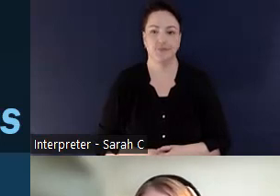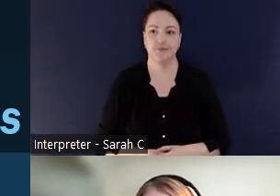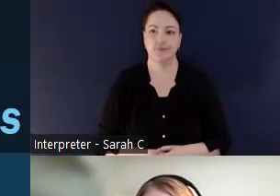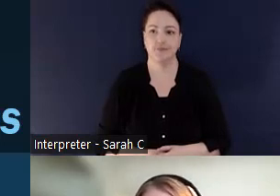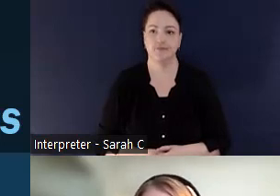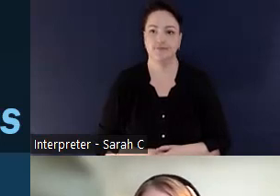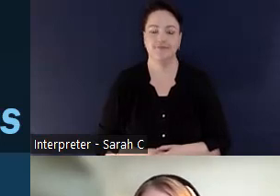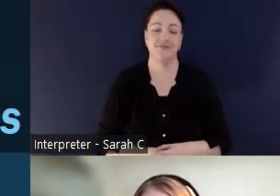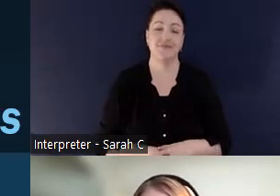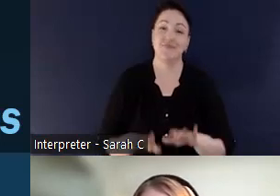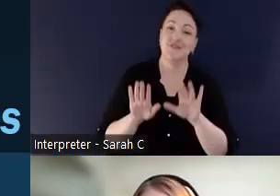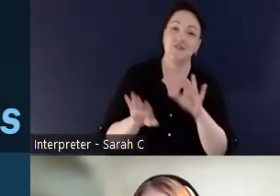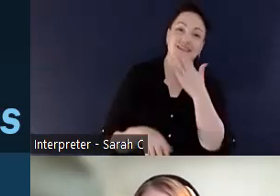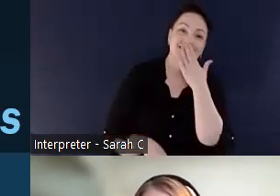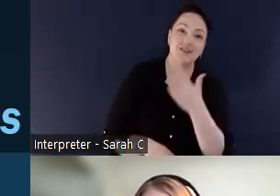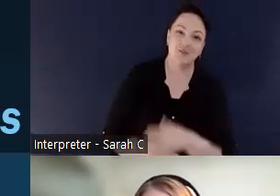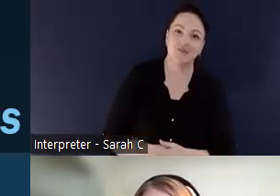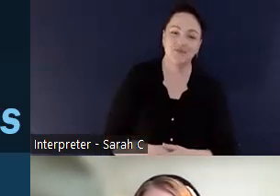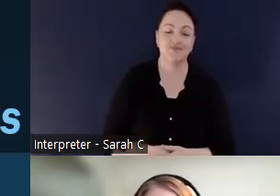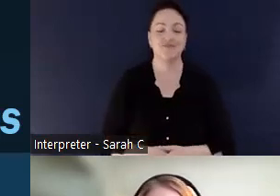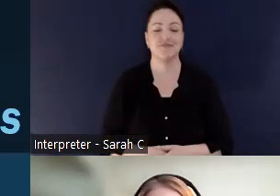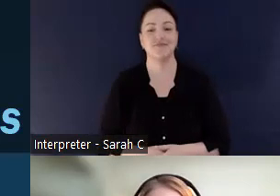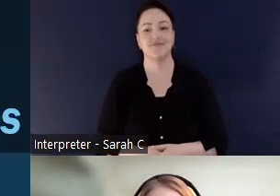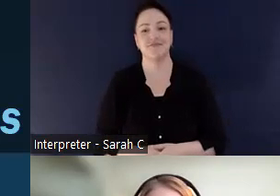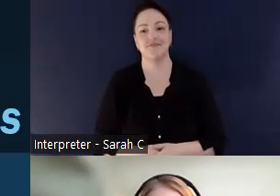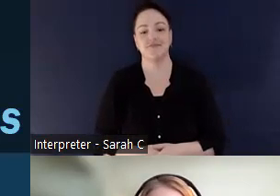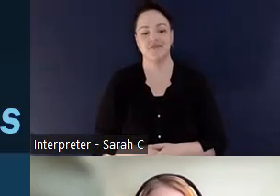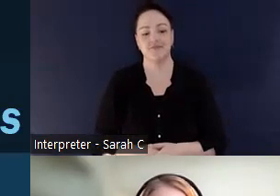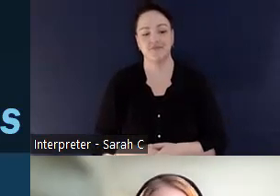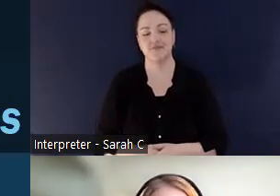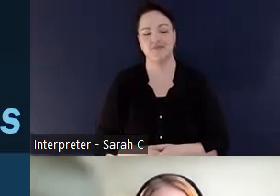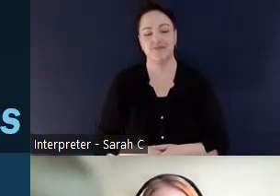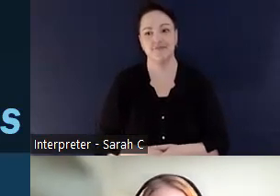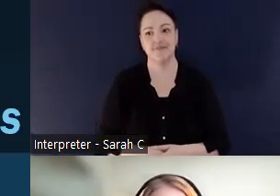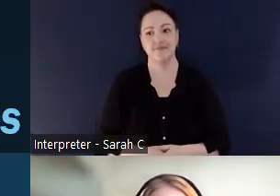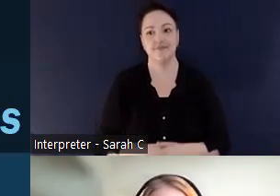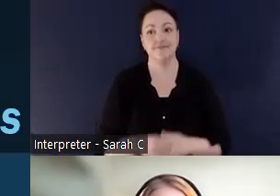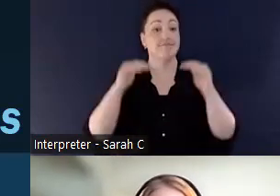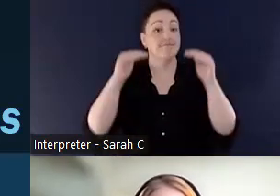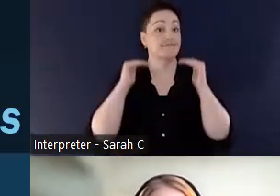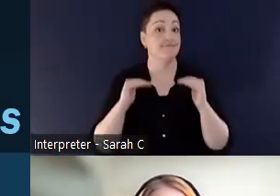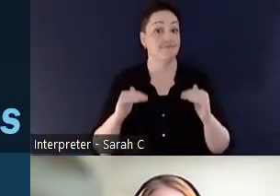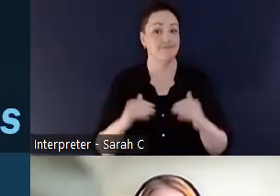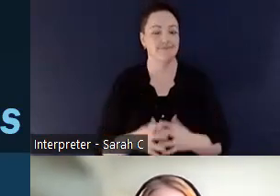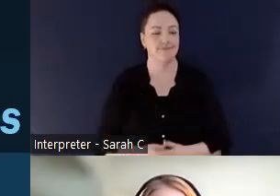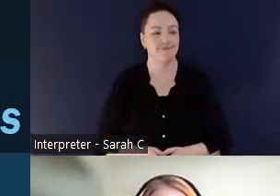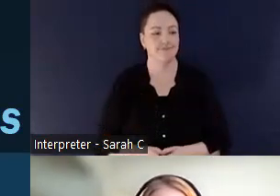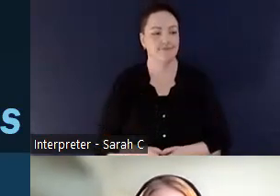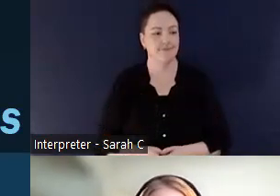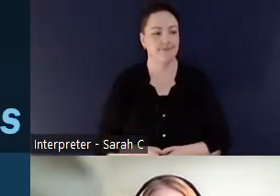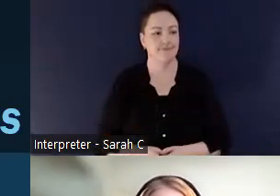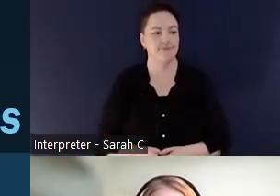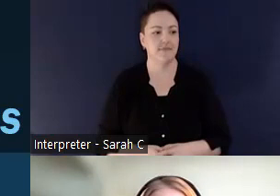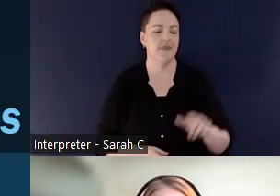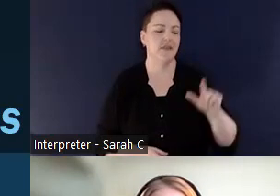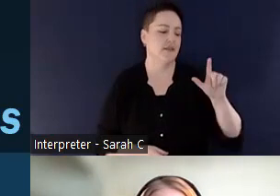Great, thanks. Thanks for that answer, Hannah. Going back to Leslie's